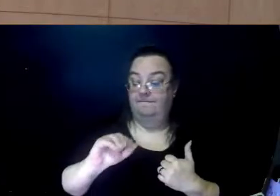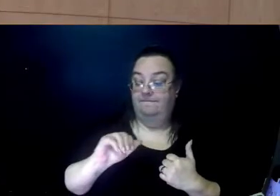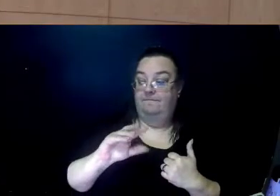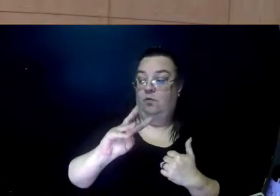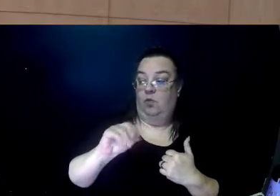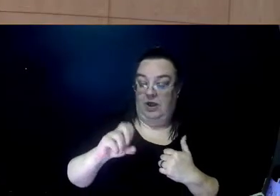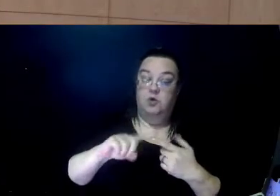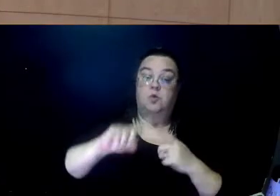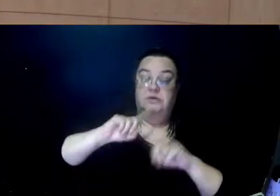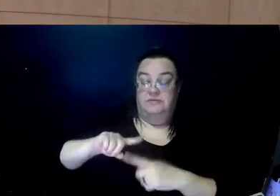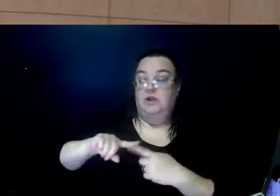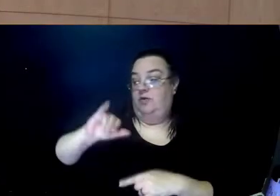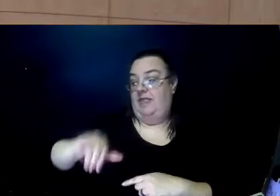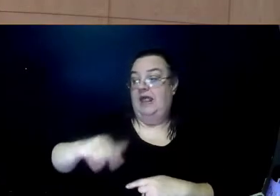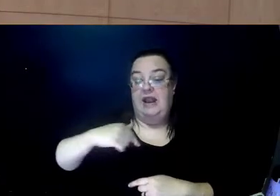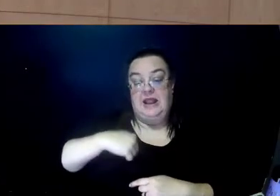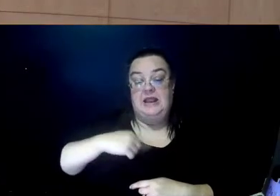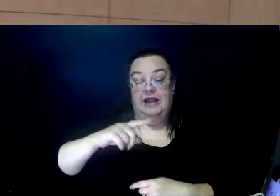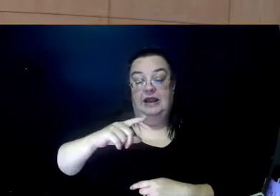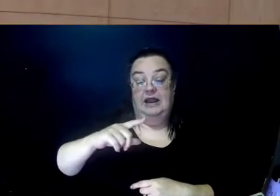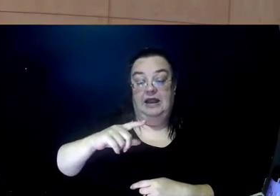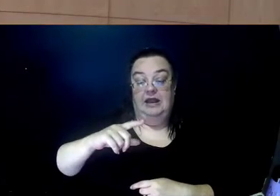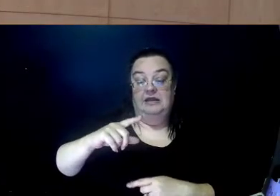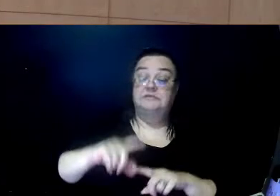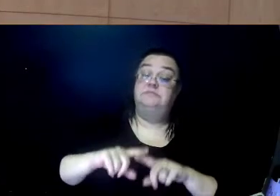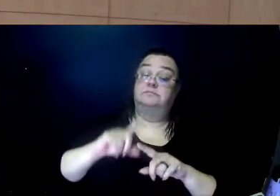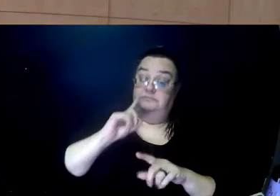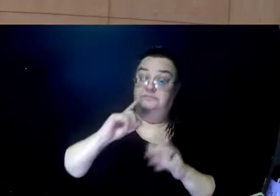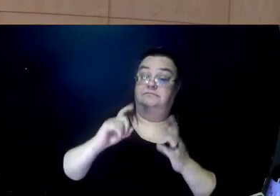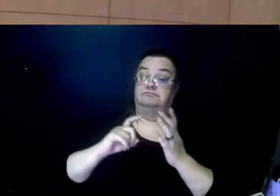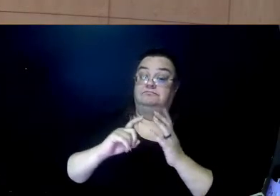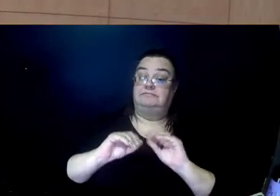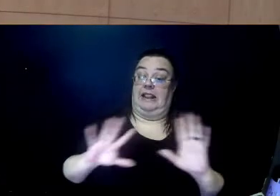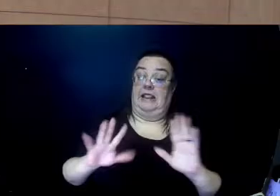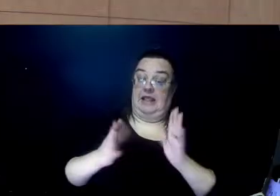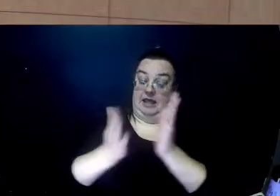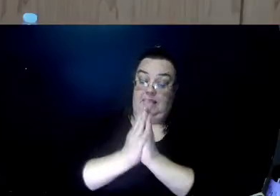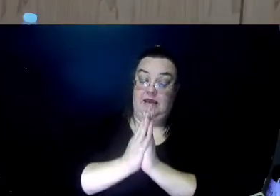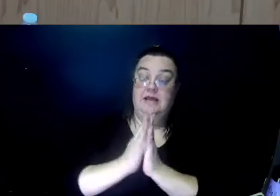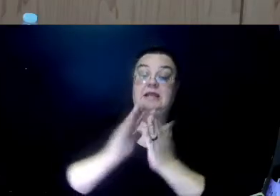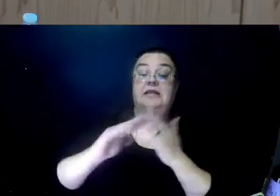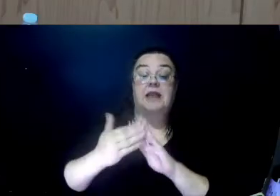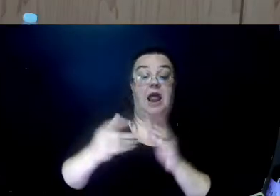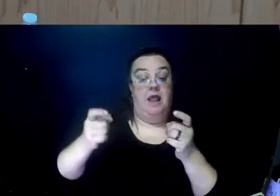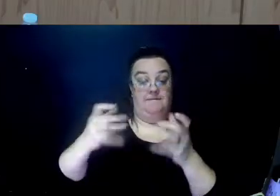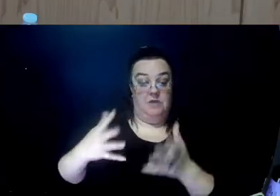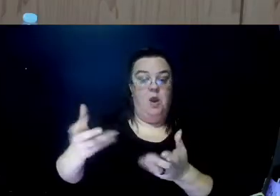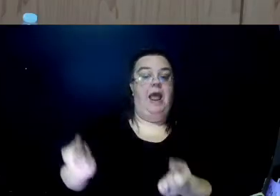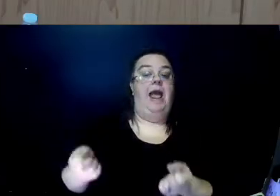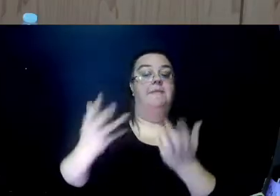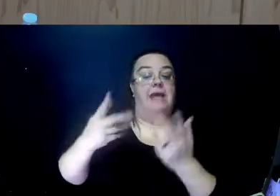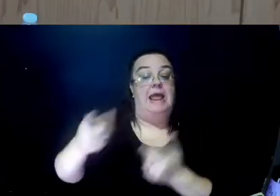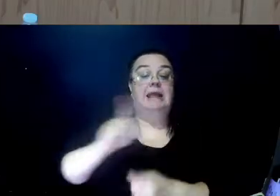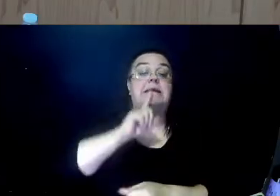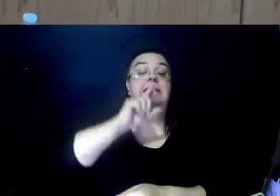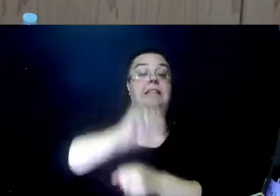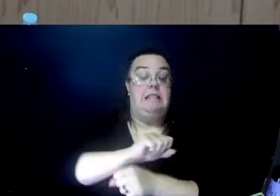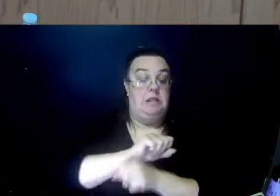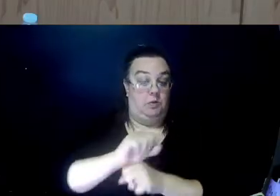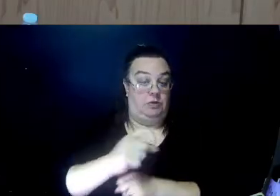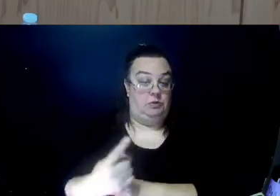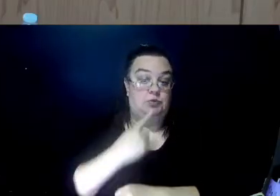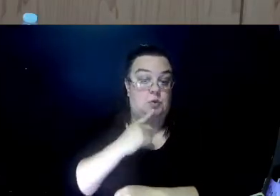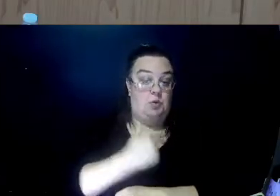we did, because I distinctly asked the town administrator the amount. He literally told us it